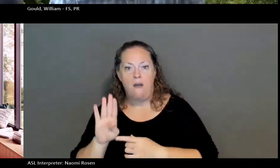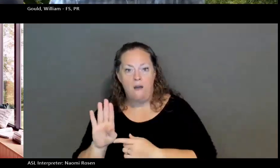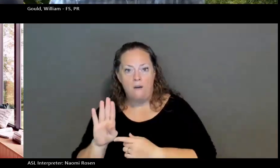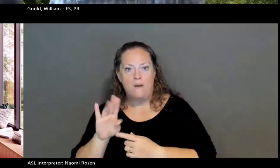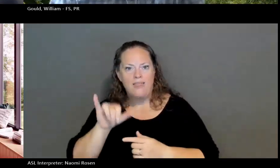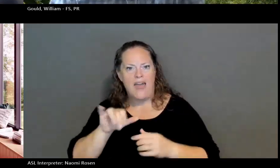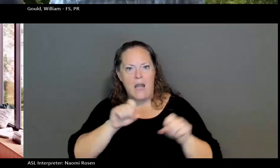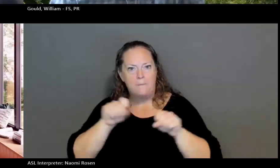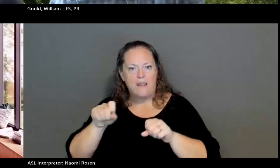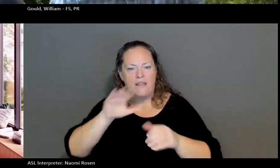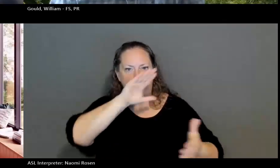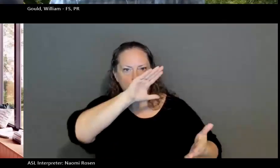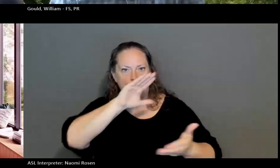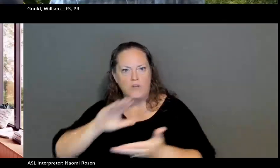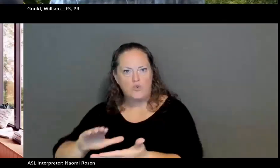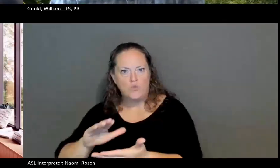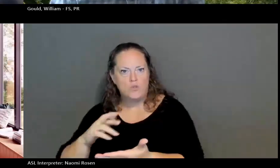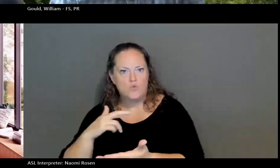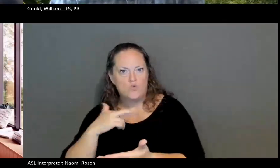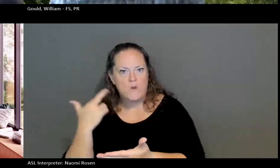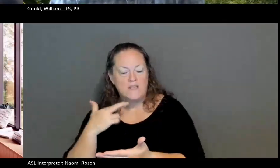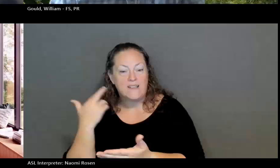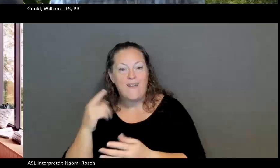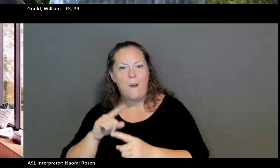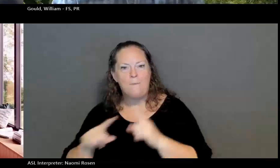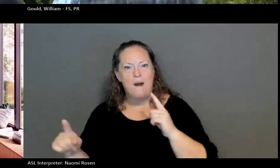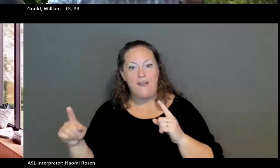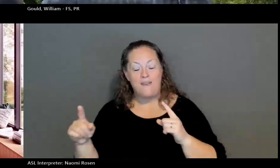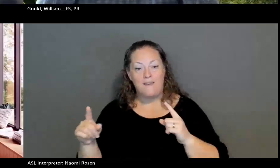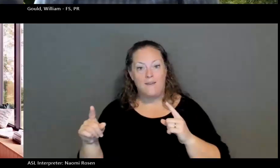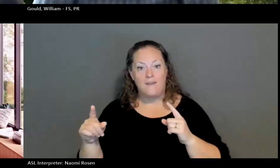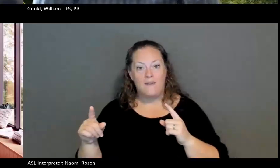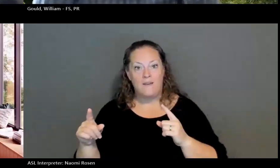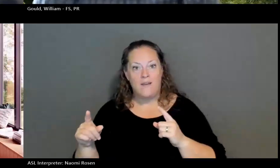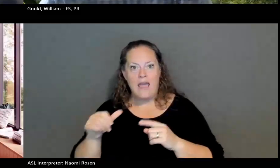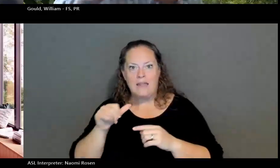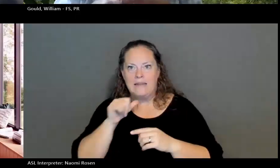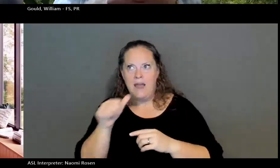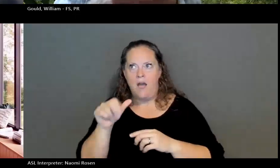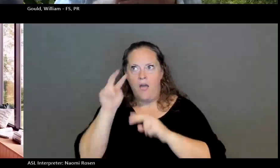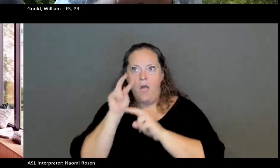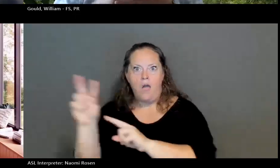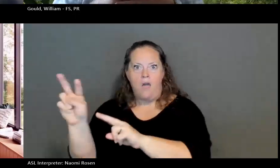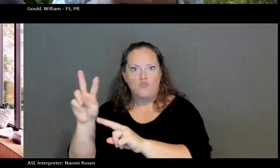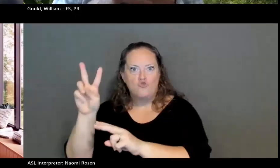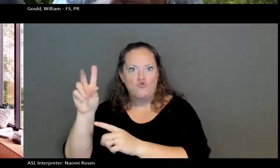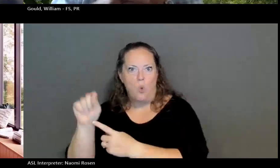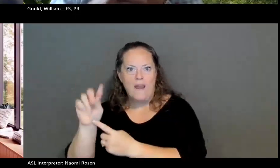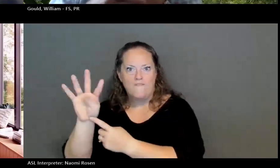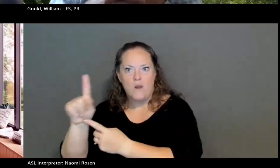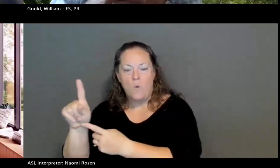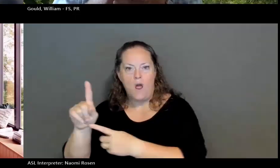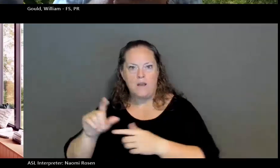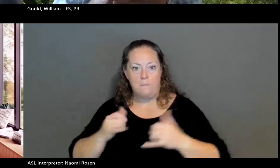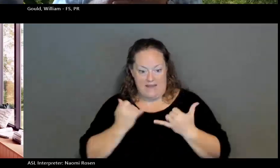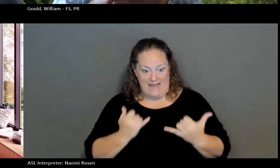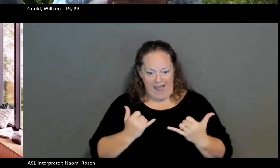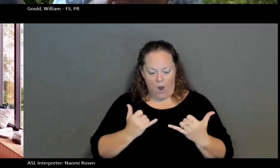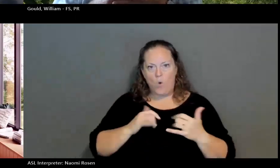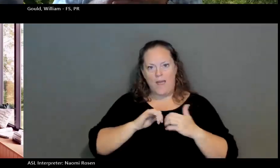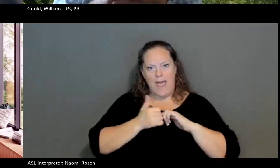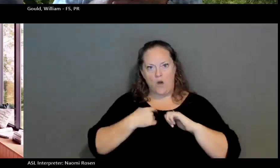risk, but on the shorter term in helping us to understand what's the